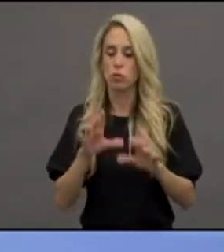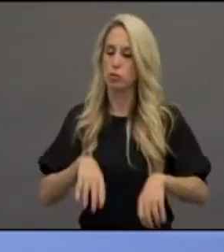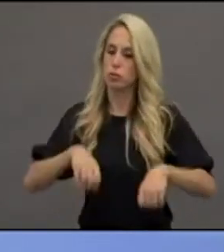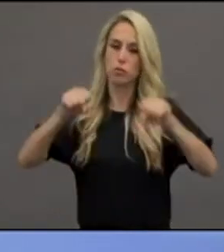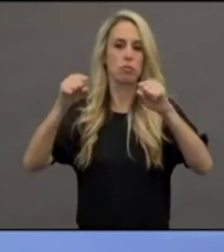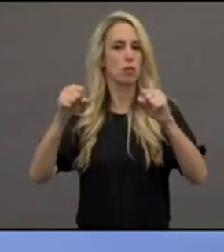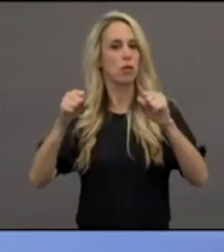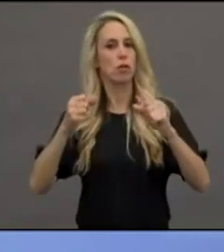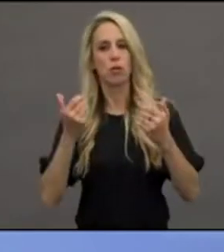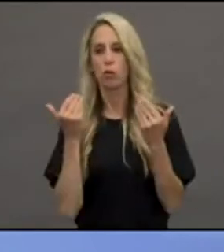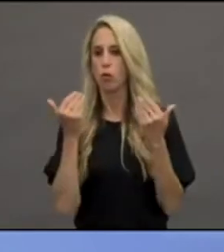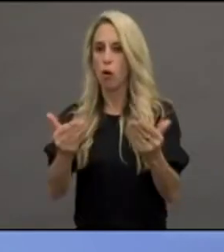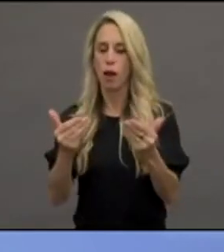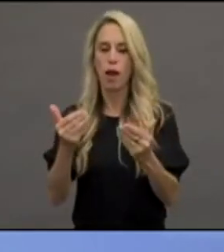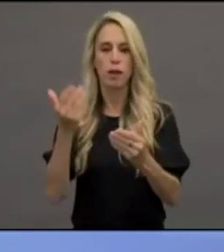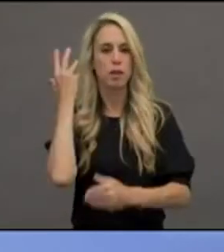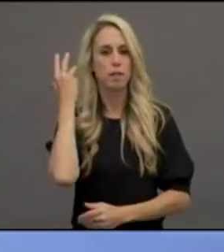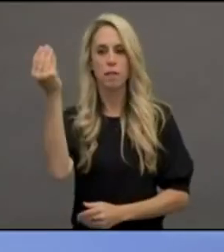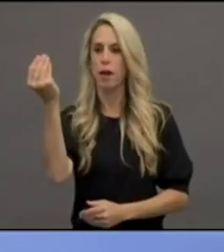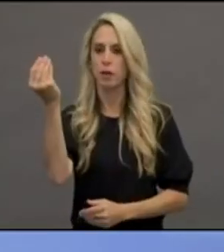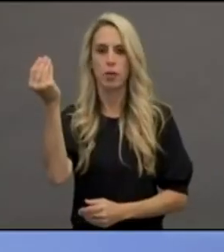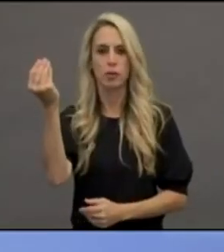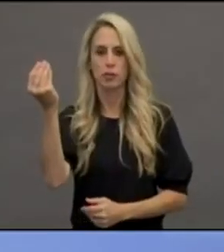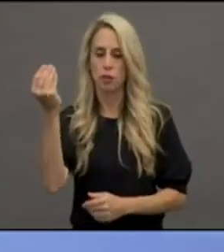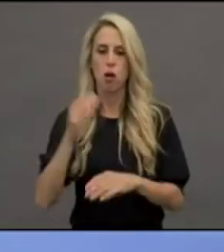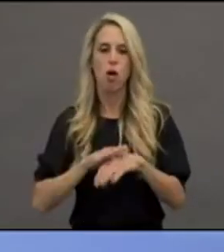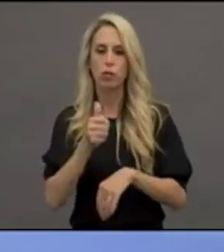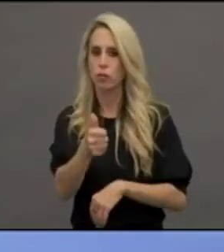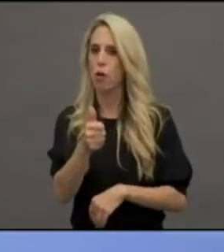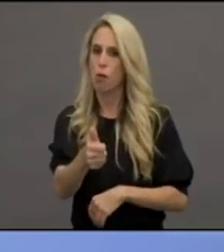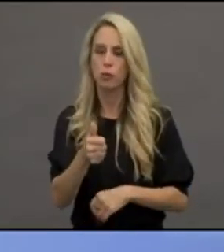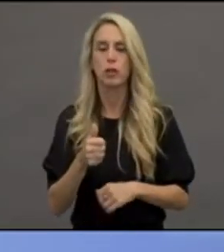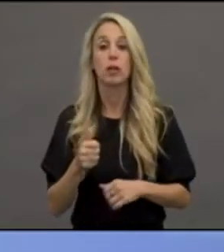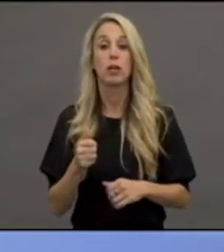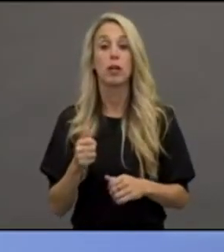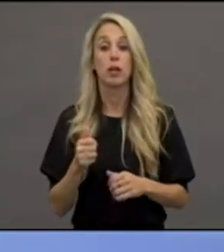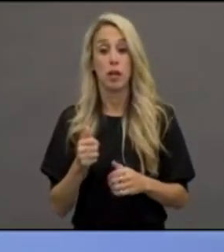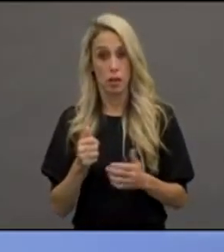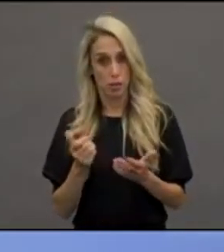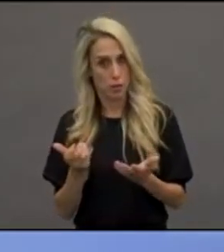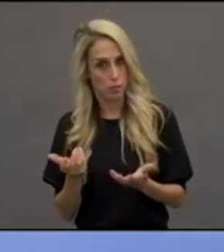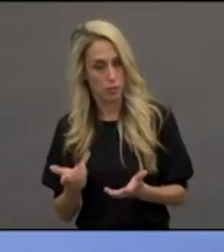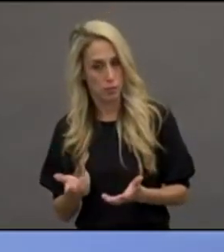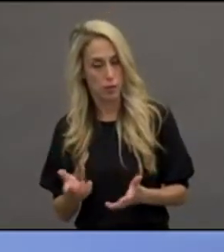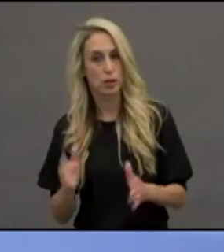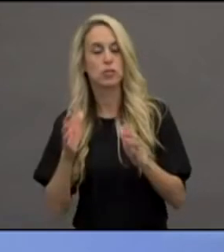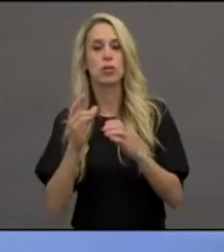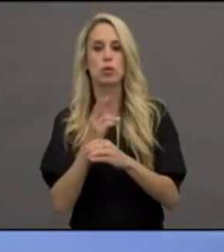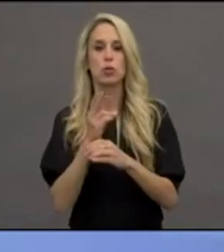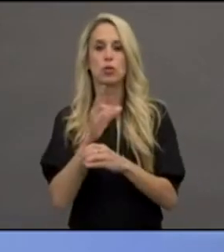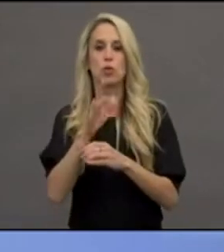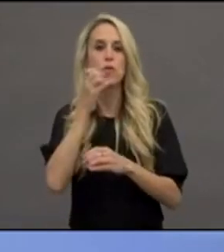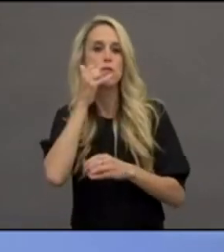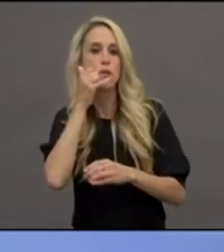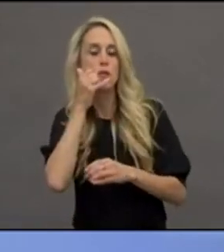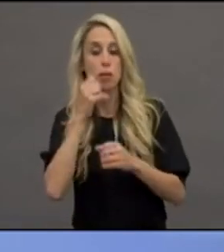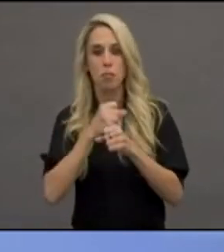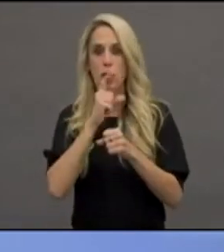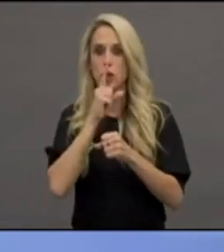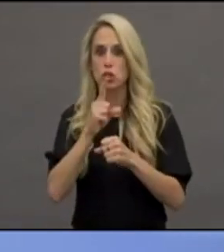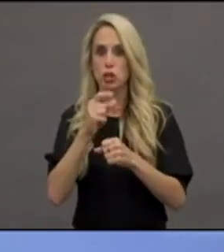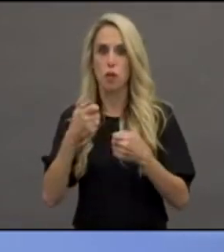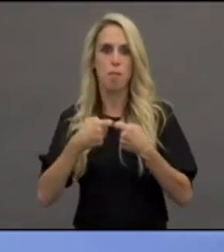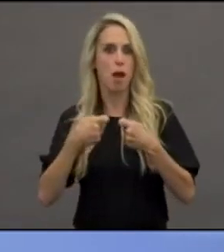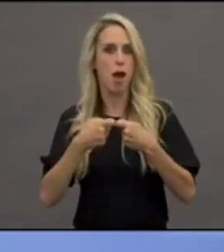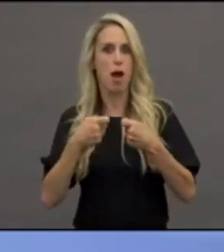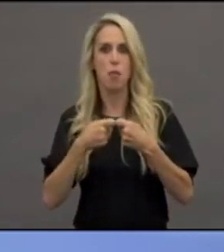initiative and evacuate on your own, and then use your cell phones. Keep your cell phones powered